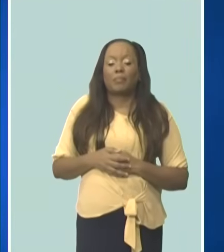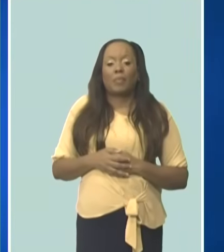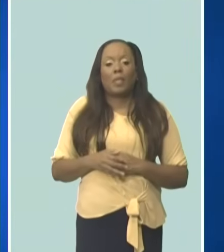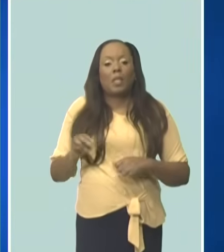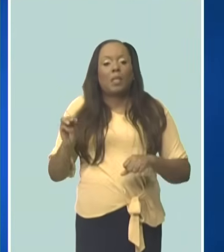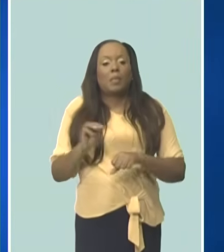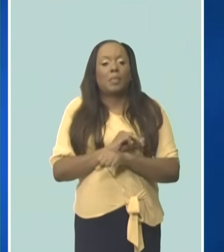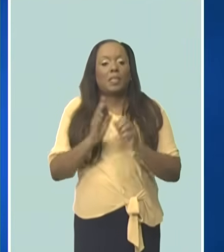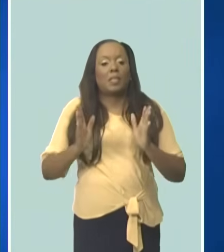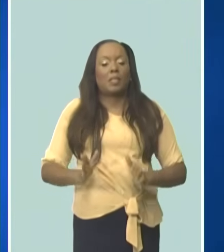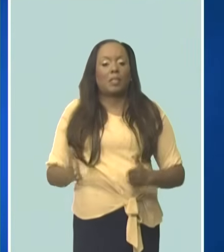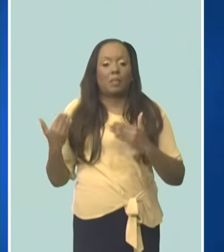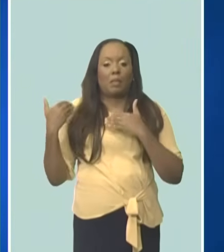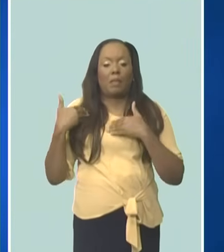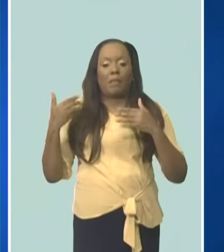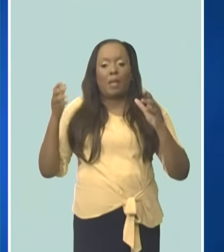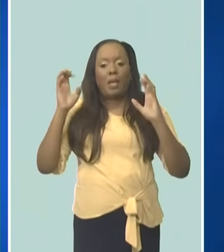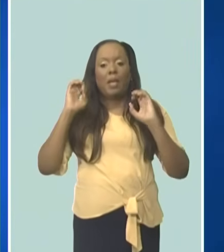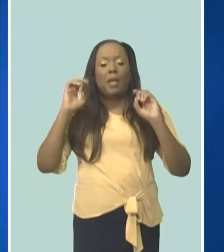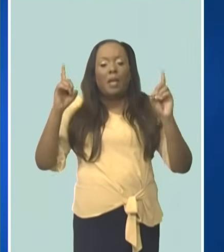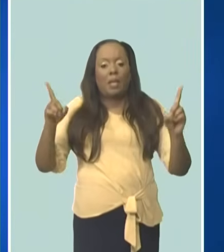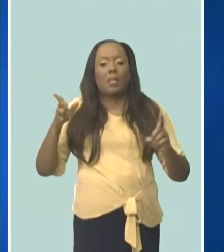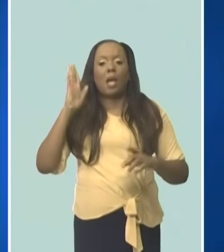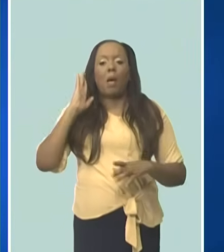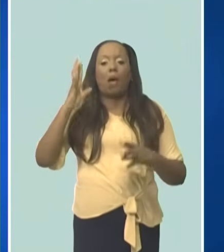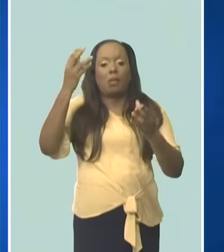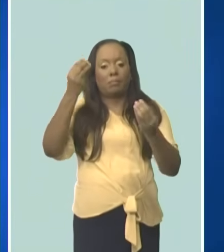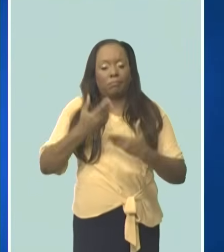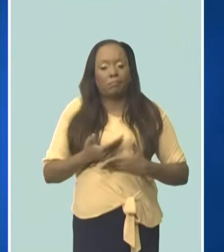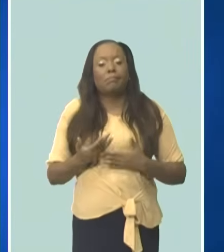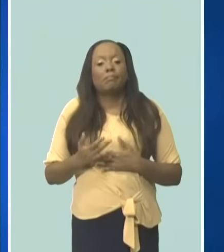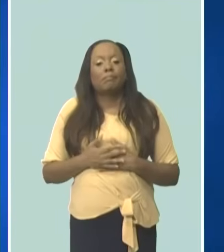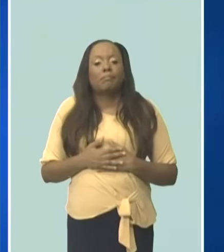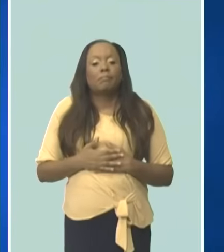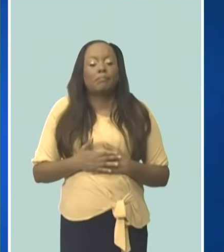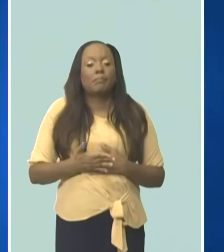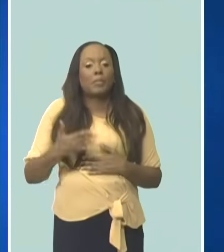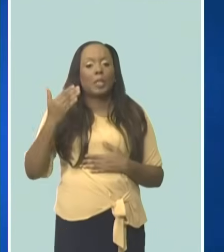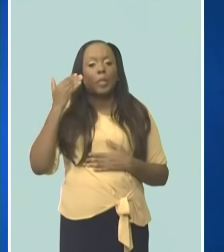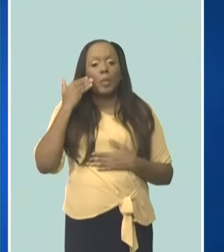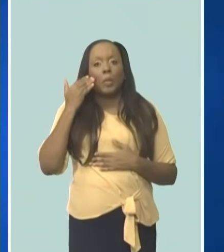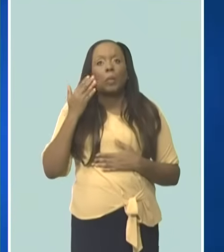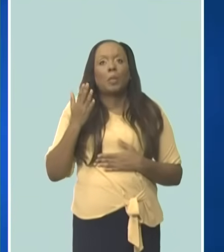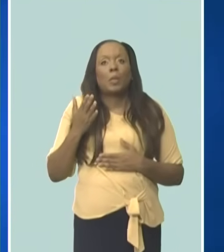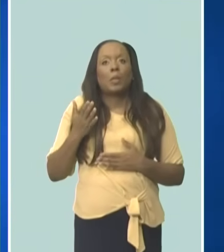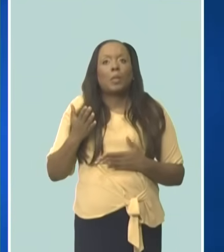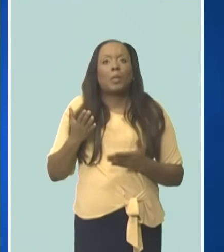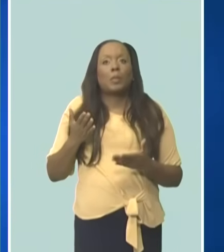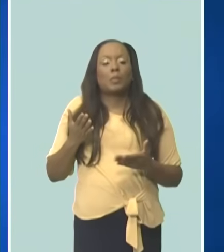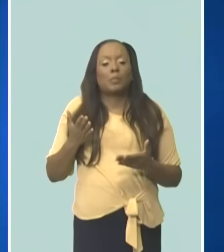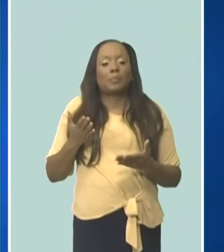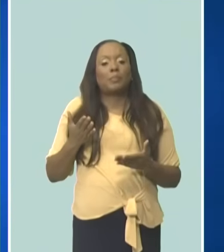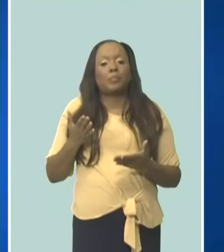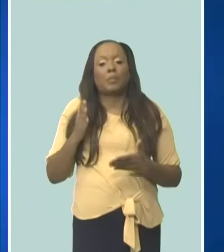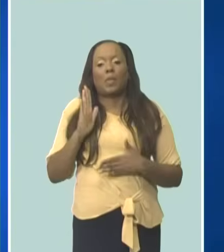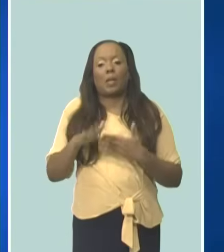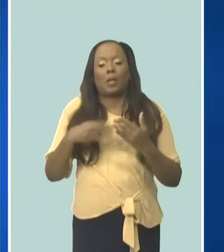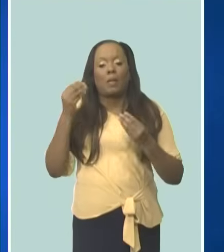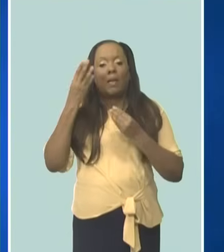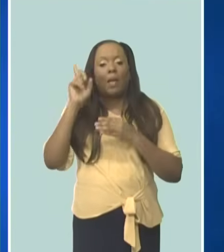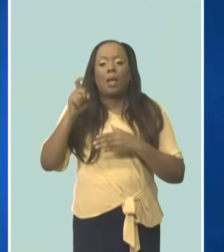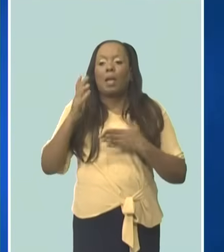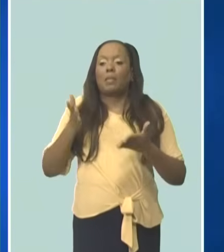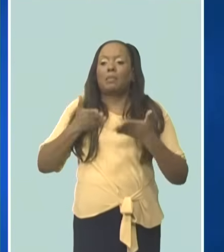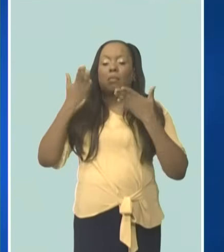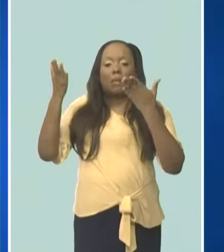of Education when it comes to the release, because you know that these the scholarship winners, they have to go to cabinet to be ratified, so we have to go through